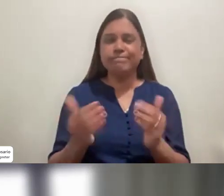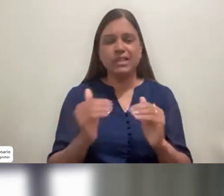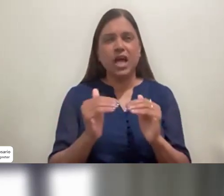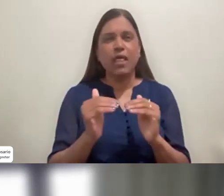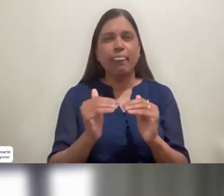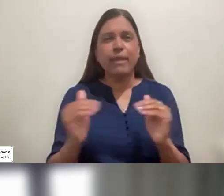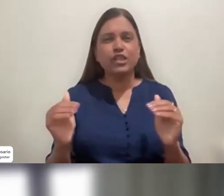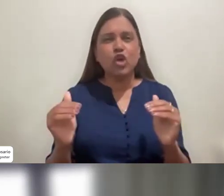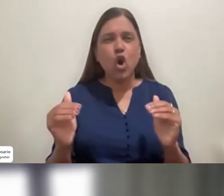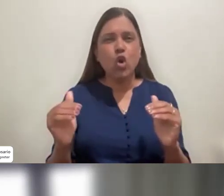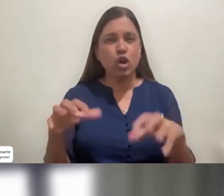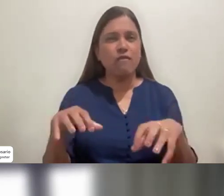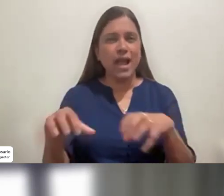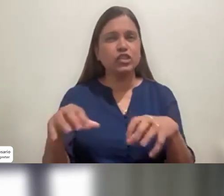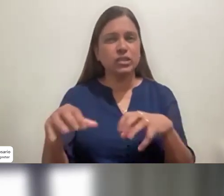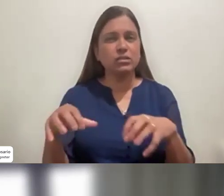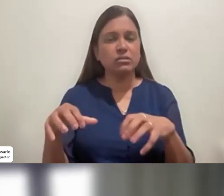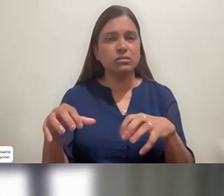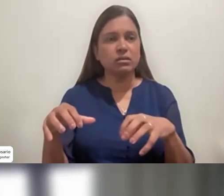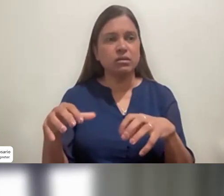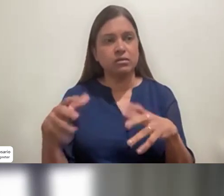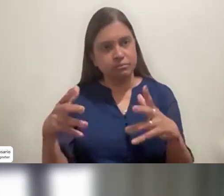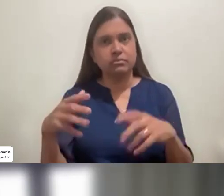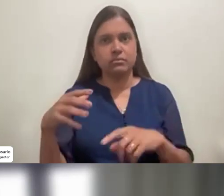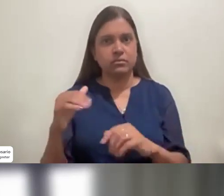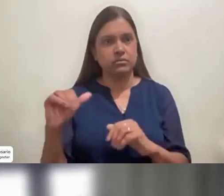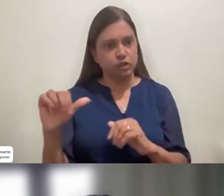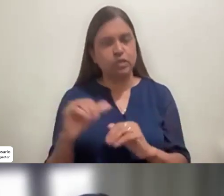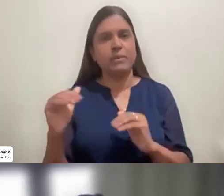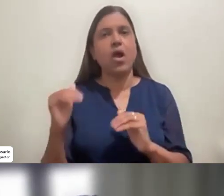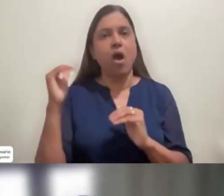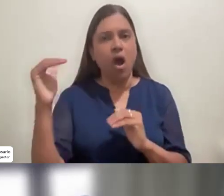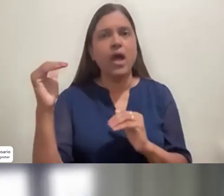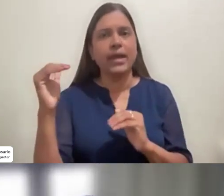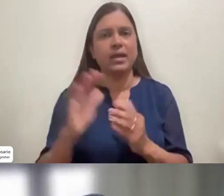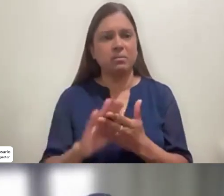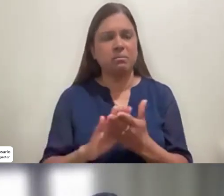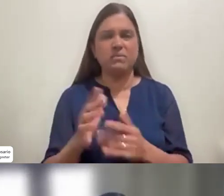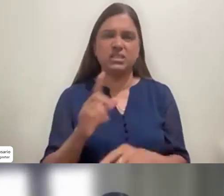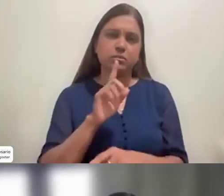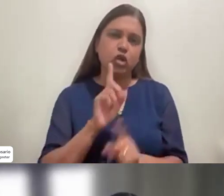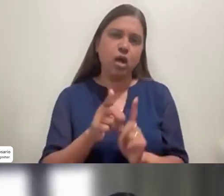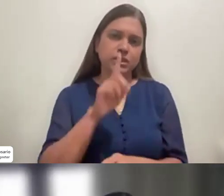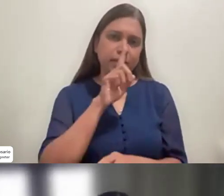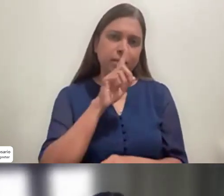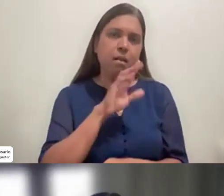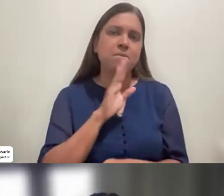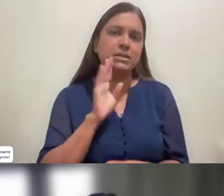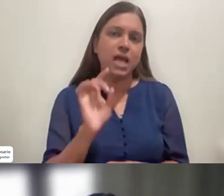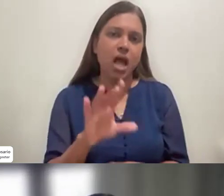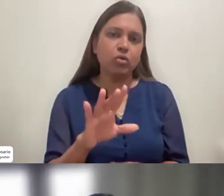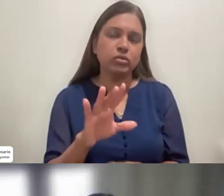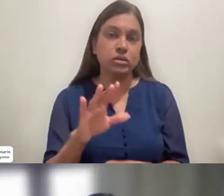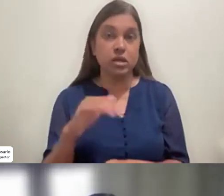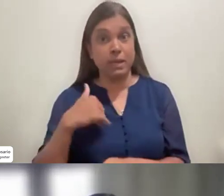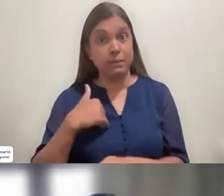action is very high, and people miss out. So this might be something I would say could be taken